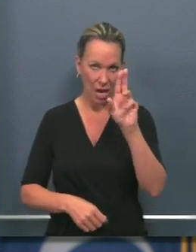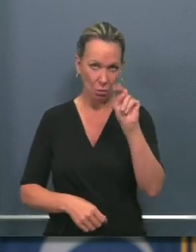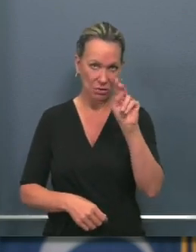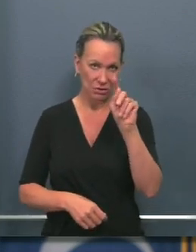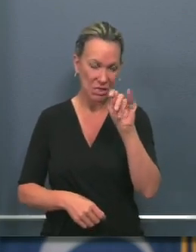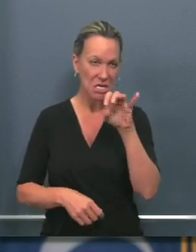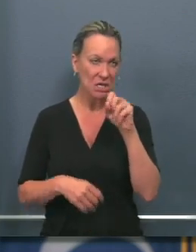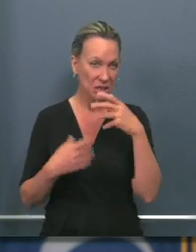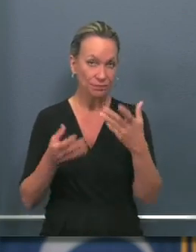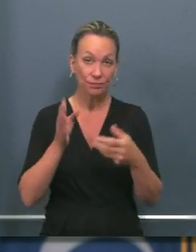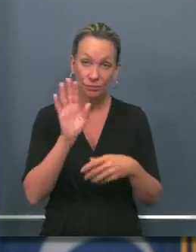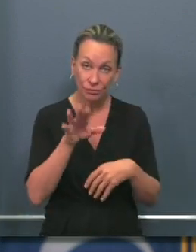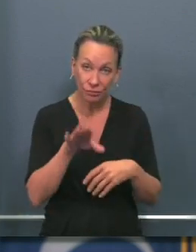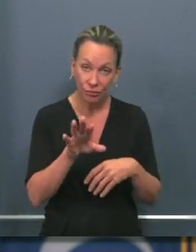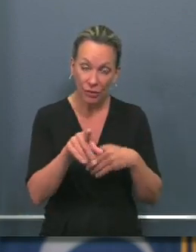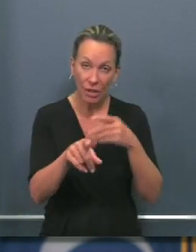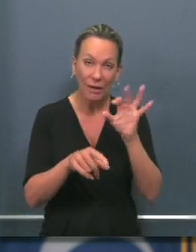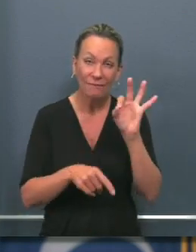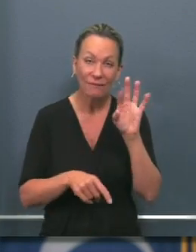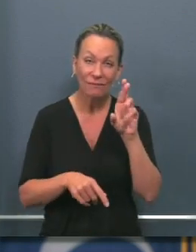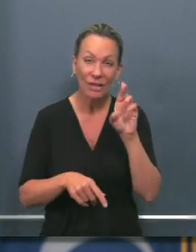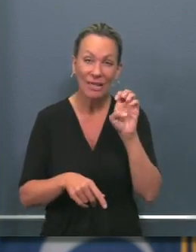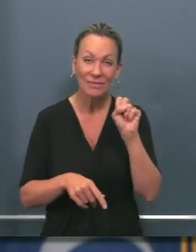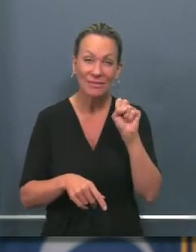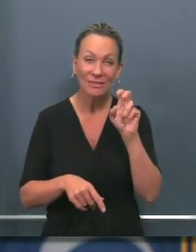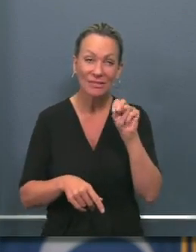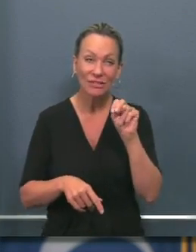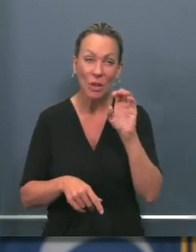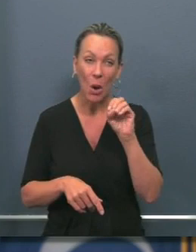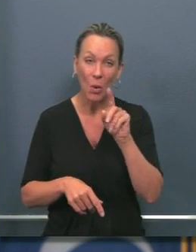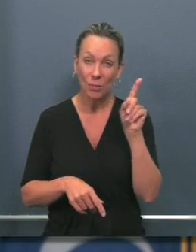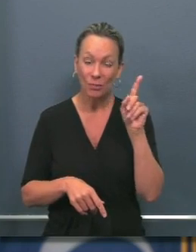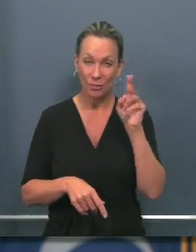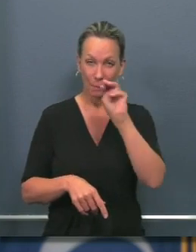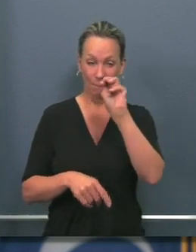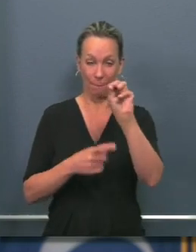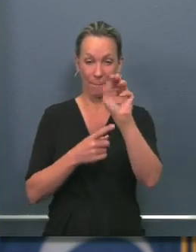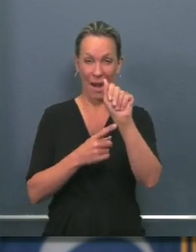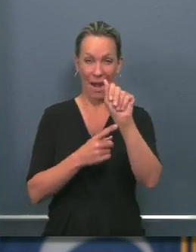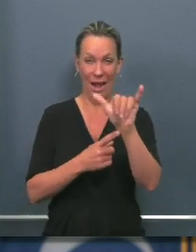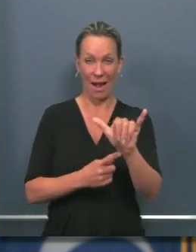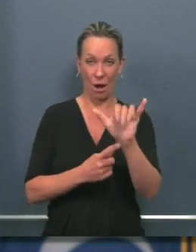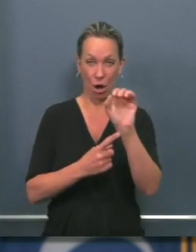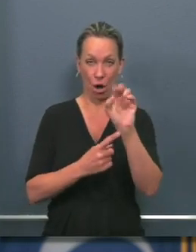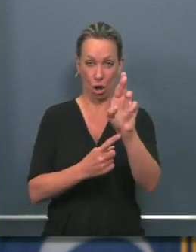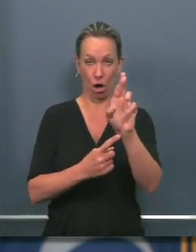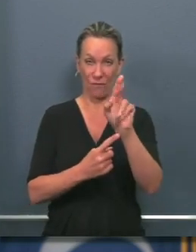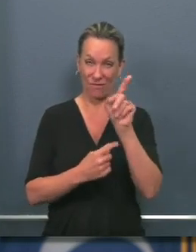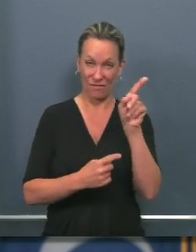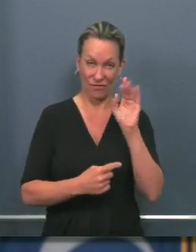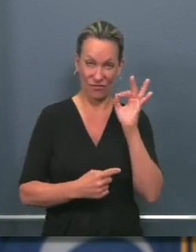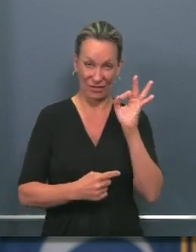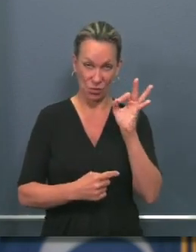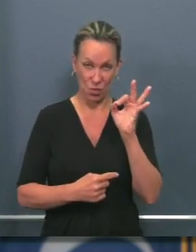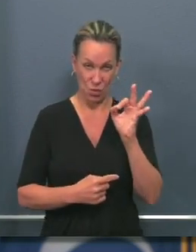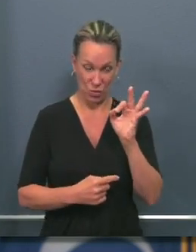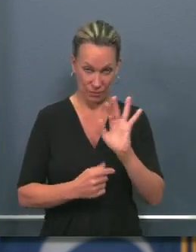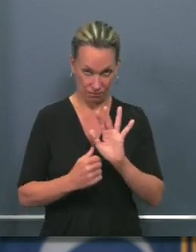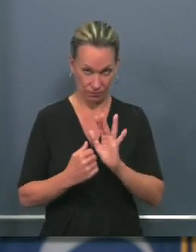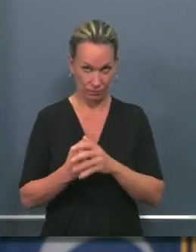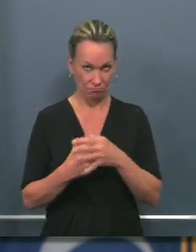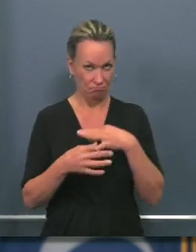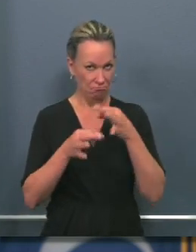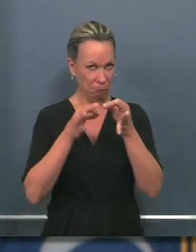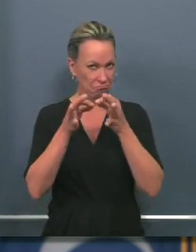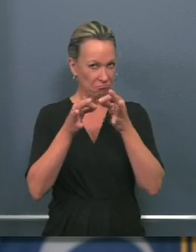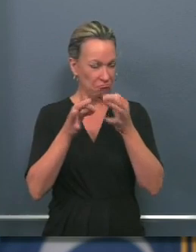He highlighted this morning, the mayor did, a concern around cooling centers in this state. Had he not engaged